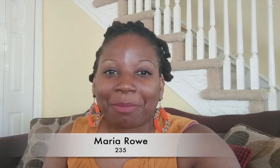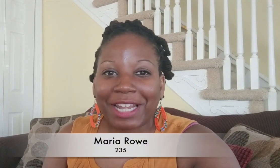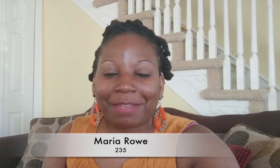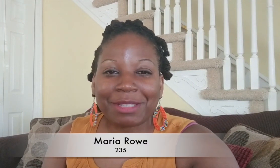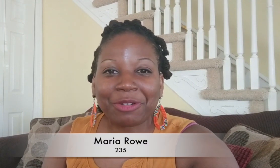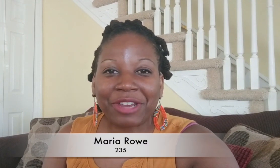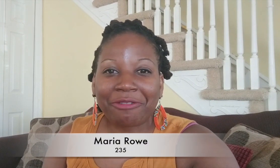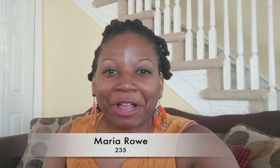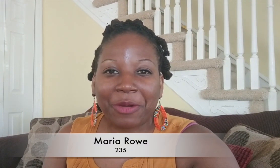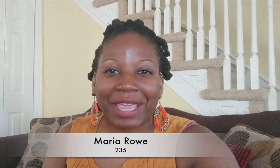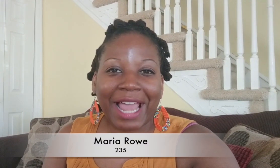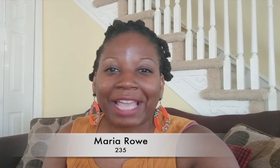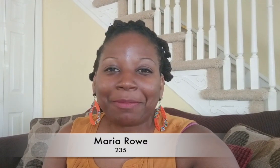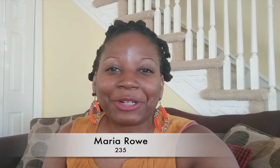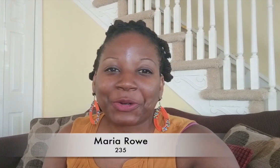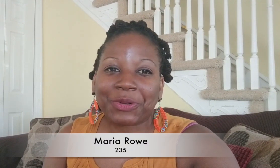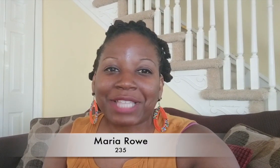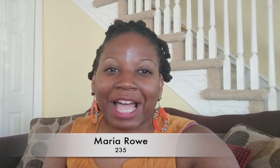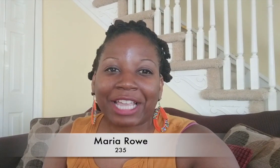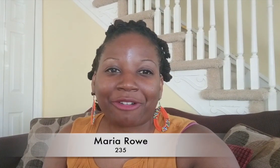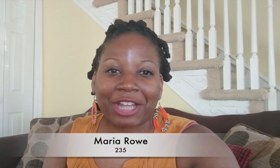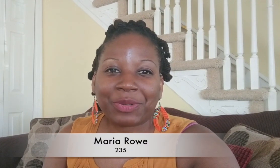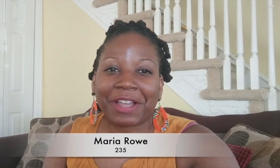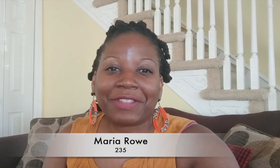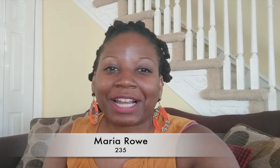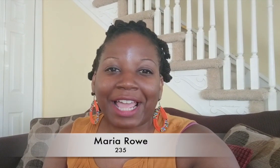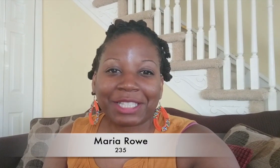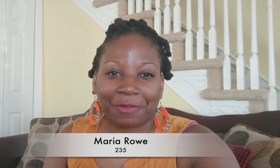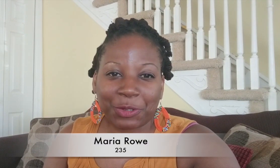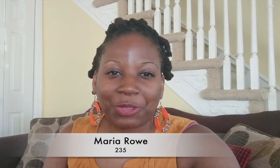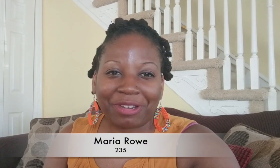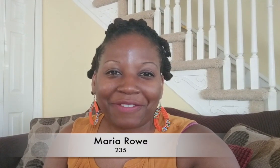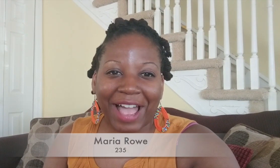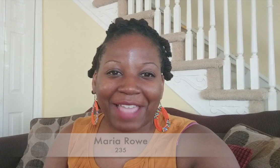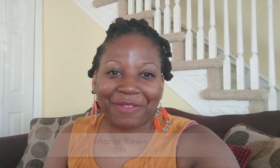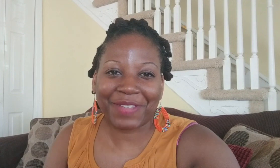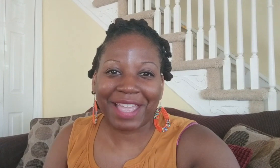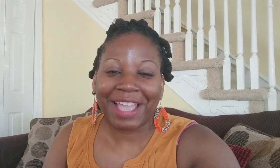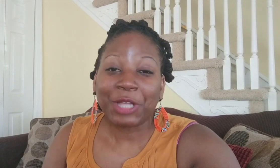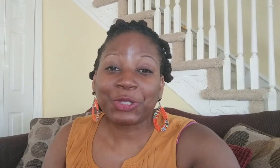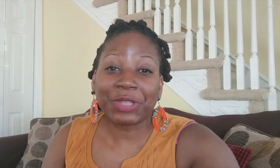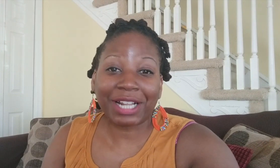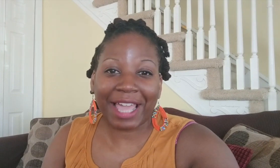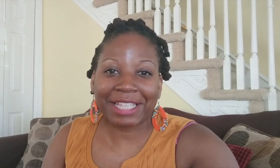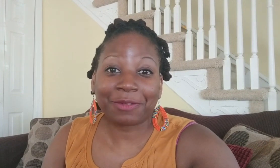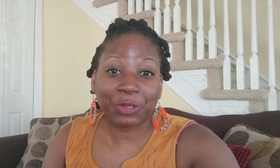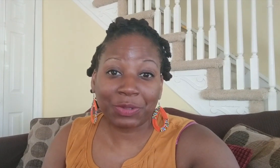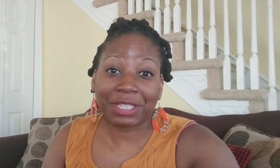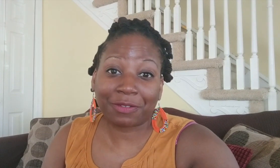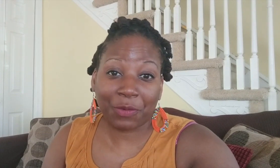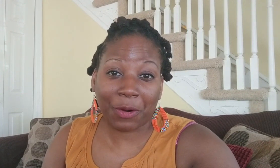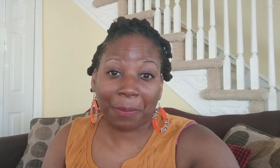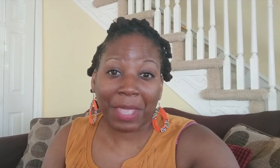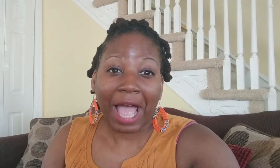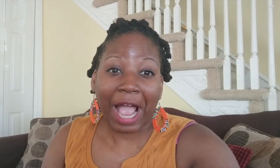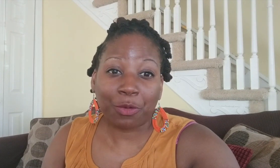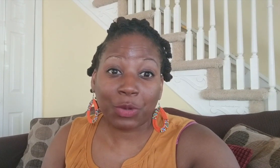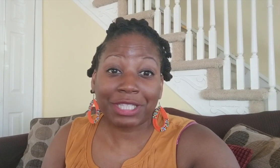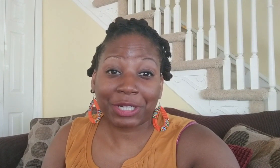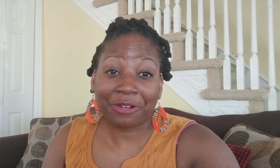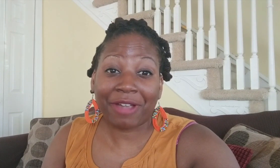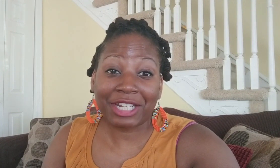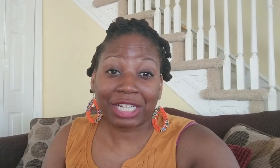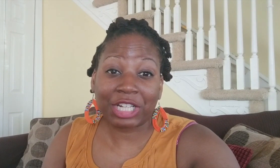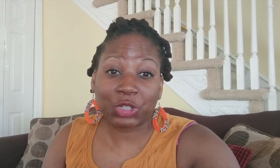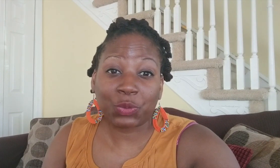Greetings, my name is Maria Rowe and I am a Girls High graduate of the class of 235. To the class of 264, I